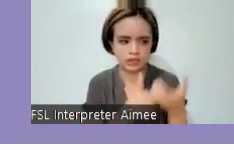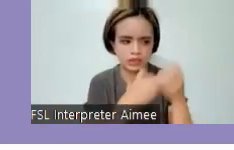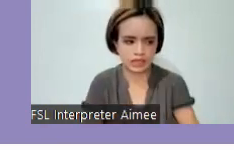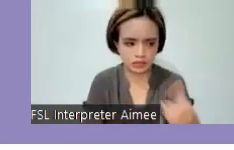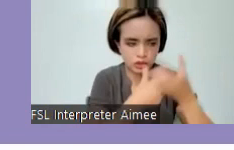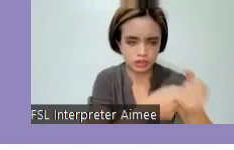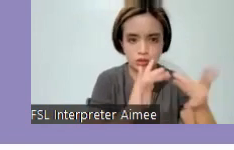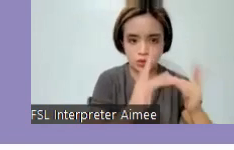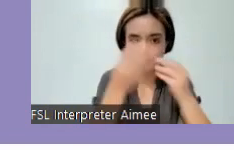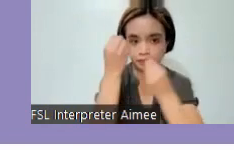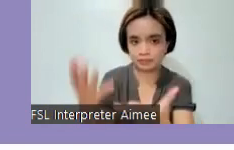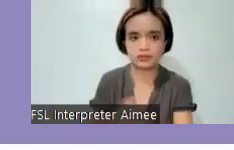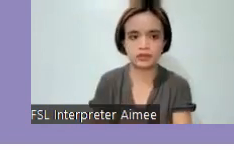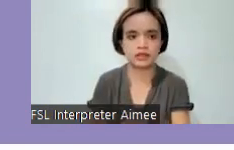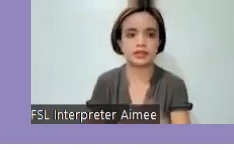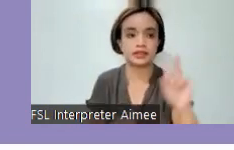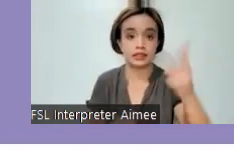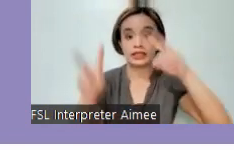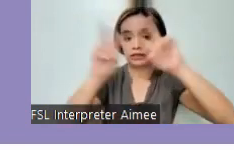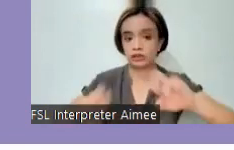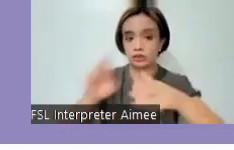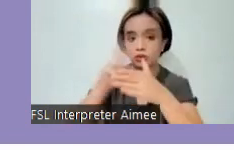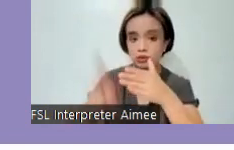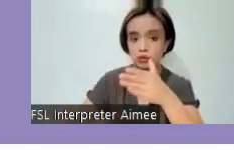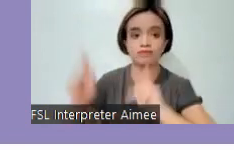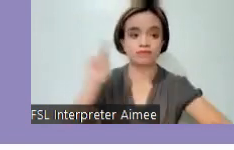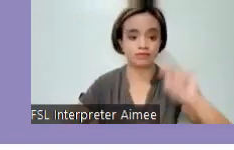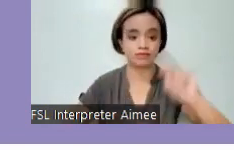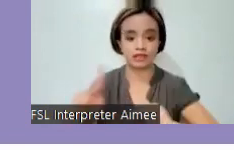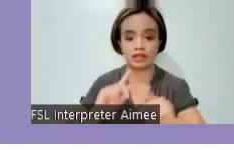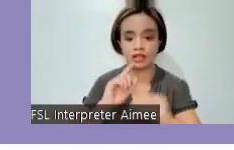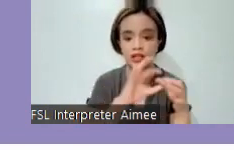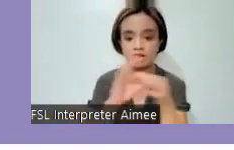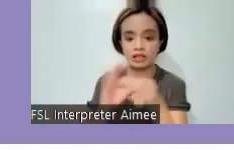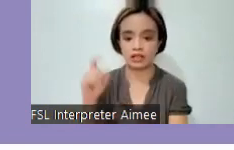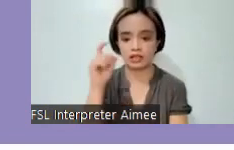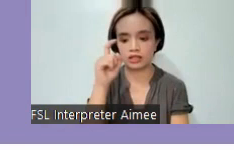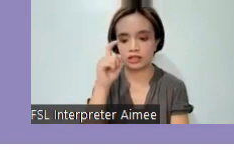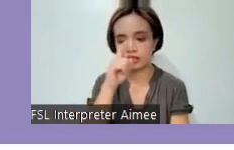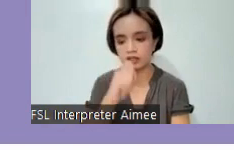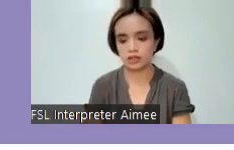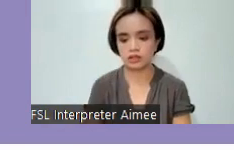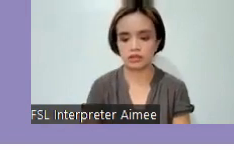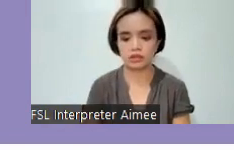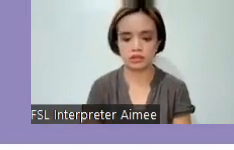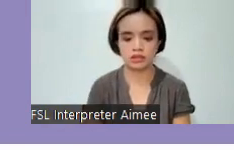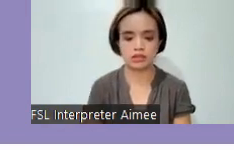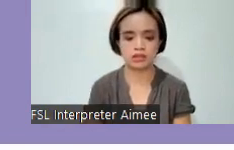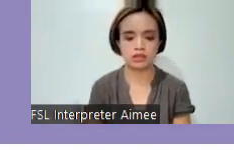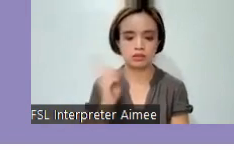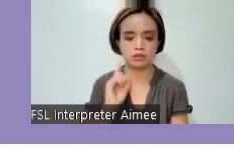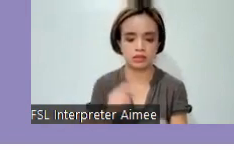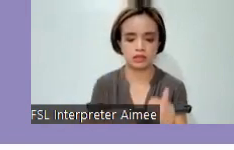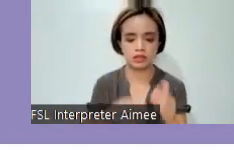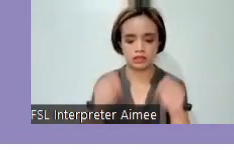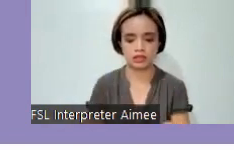information, investigate results of their performance in terms of the following factors, and